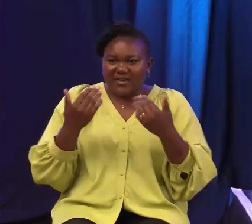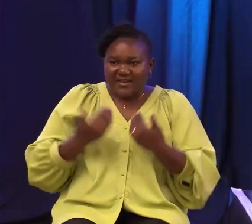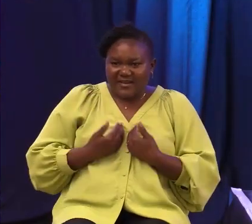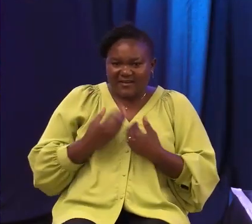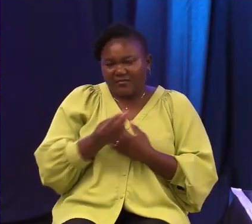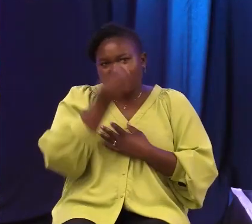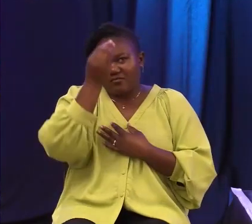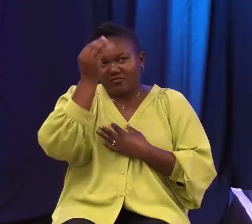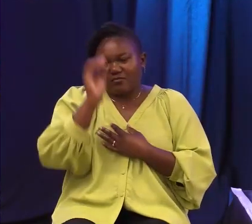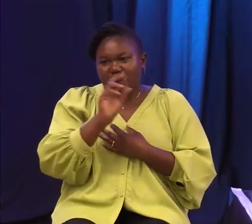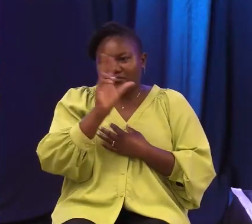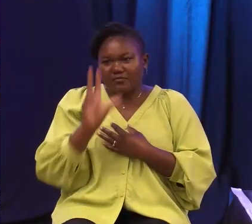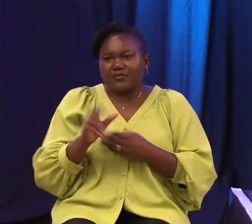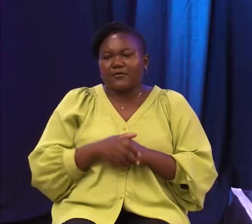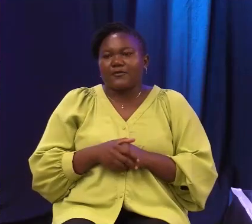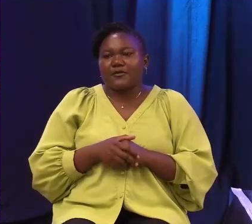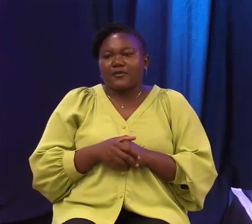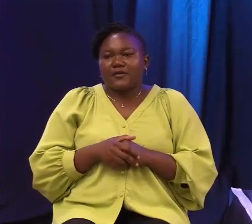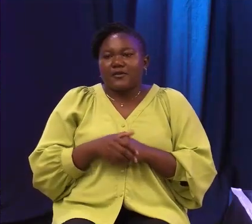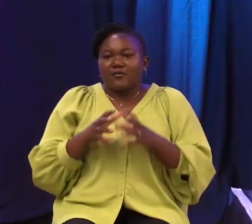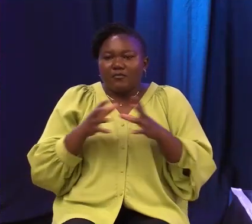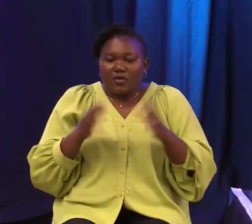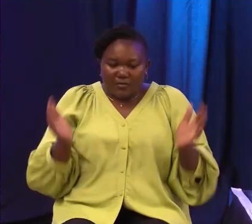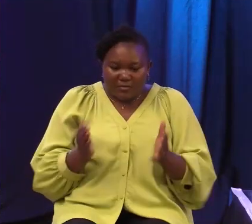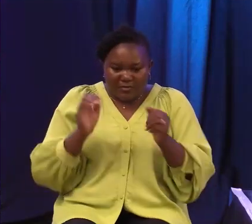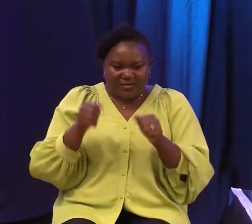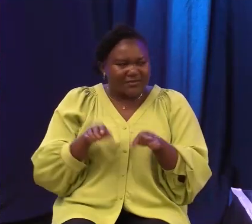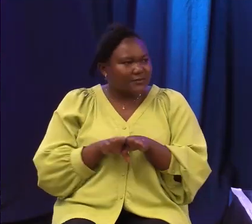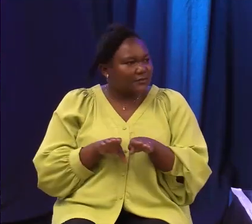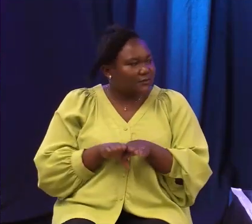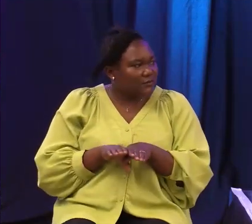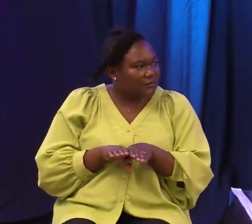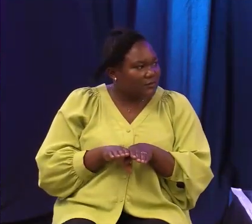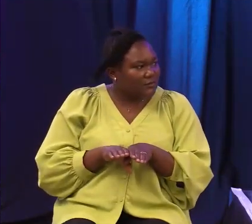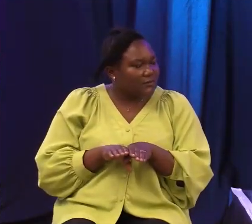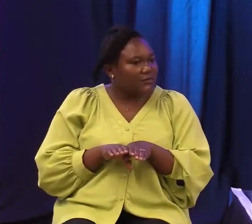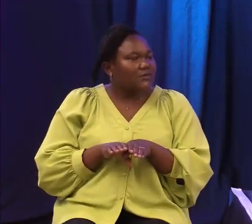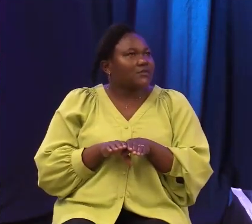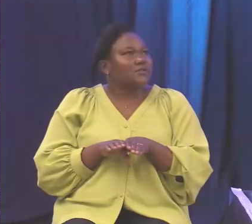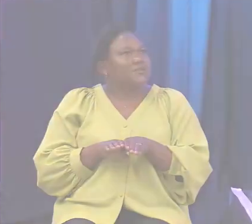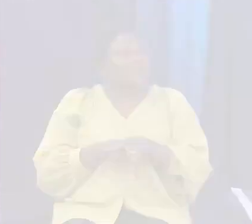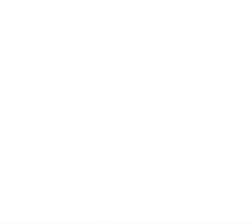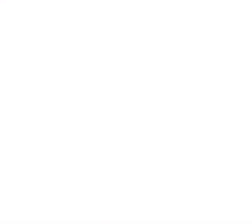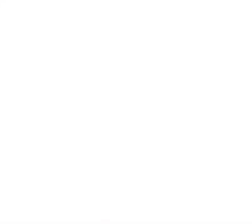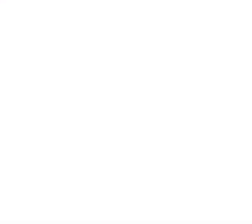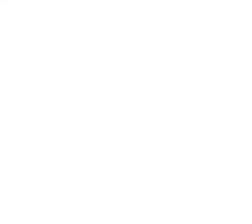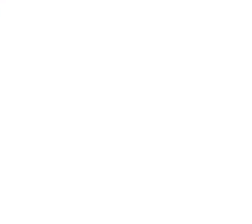older. My main inspiration was children's drawings and how simple they are, but you always know what